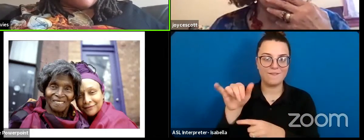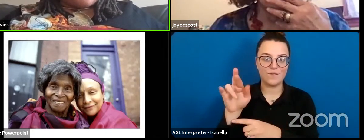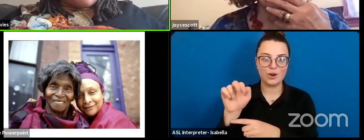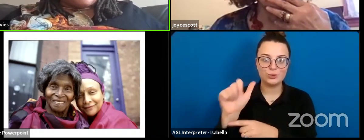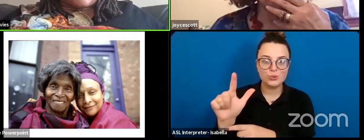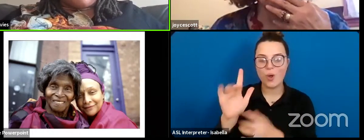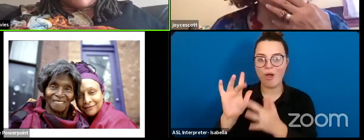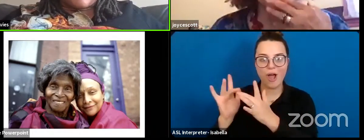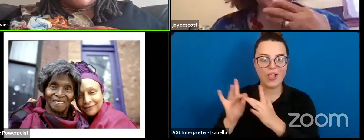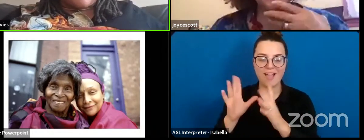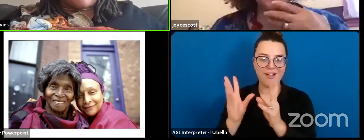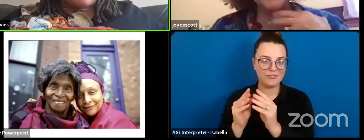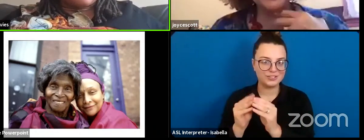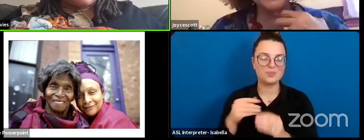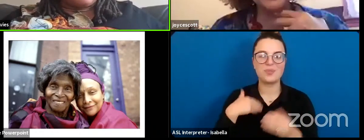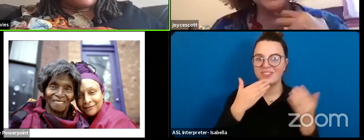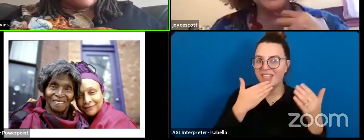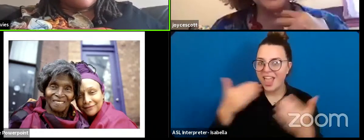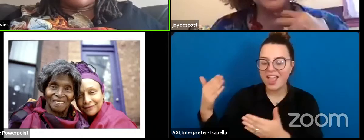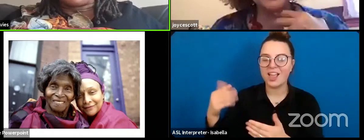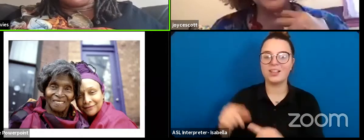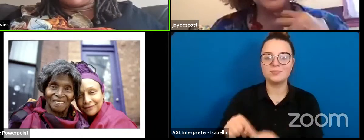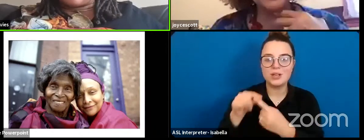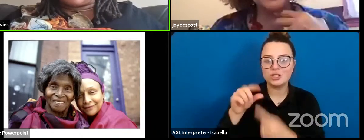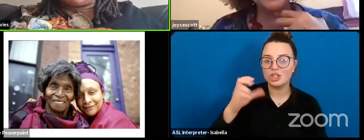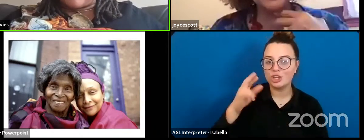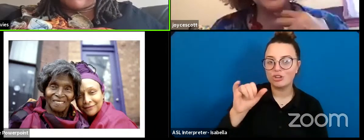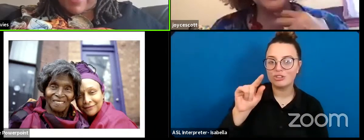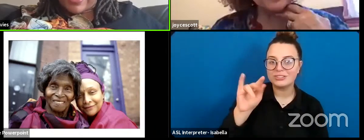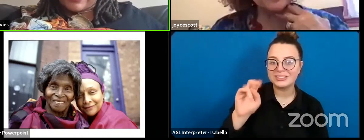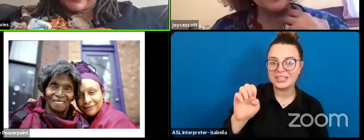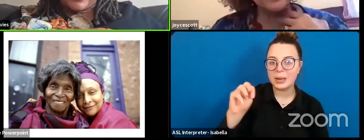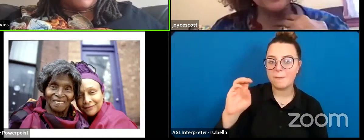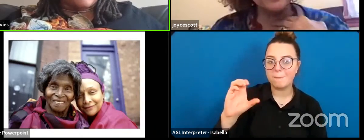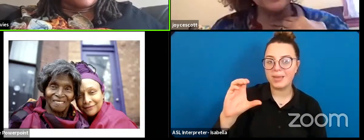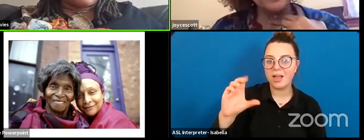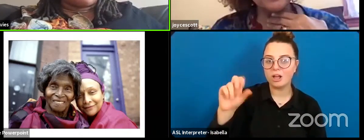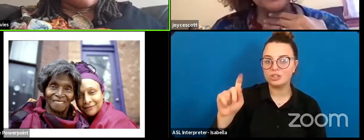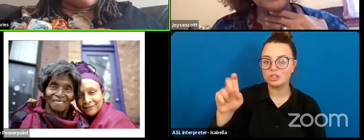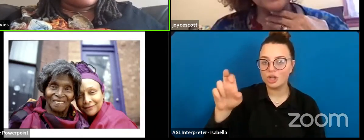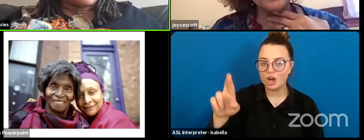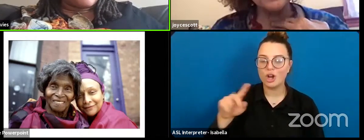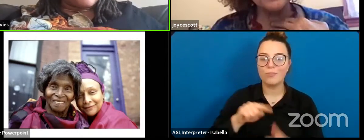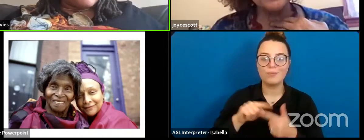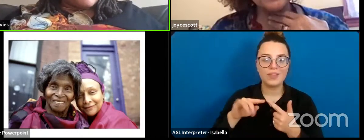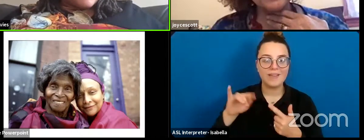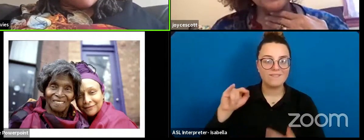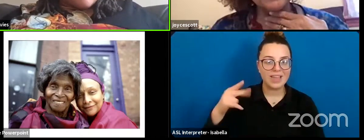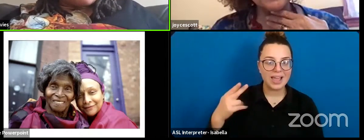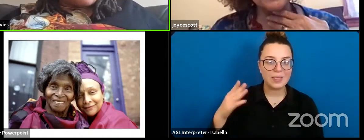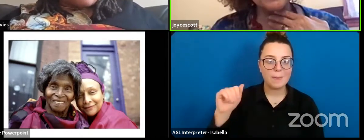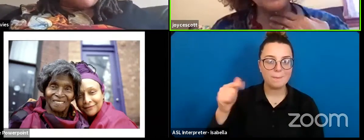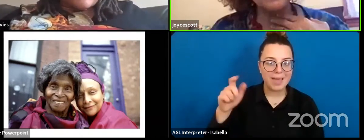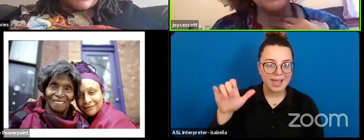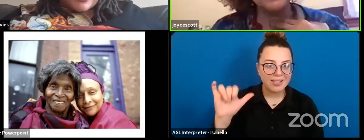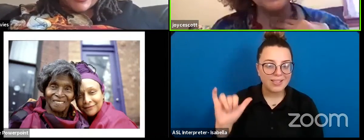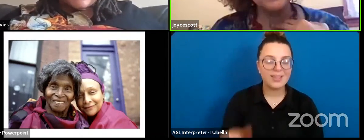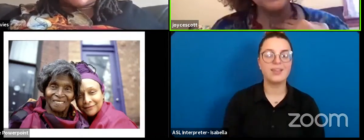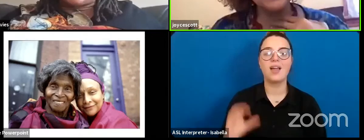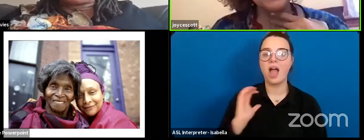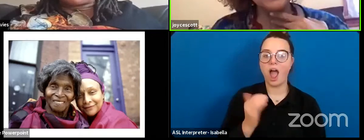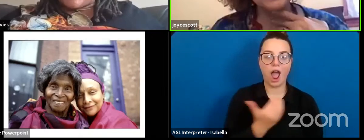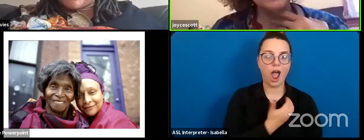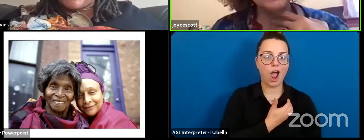especially Christine McCusker, Louis Kyriakoudis, and Faith Bagley in the executive office, our outgoing